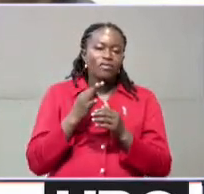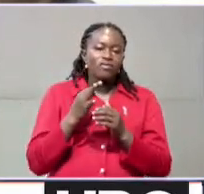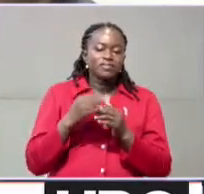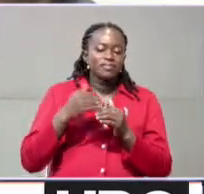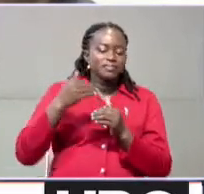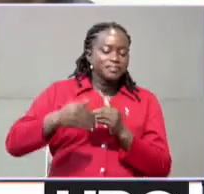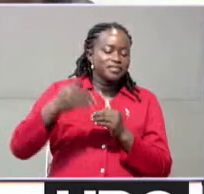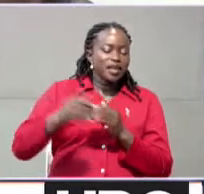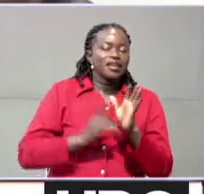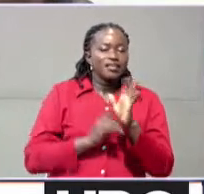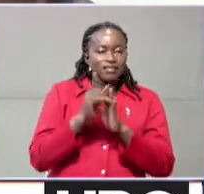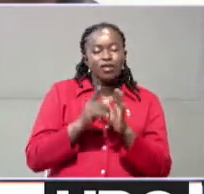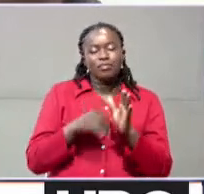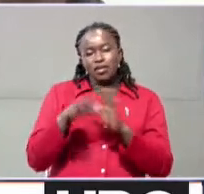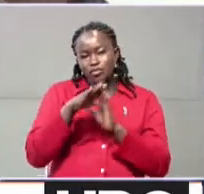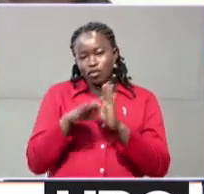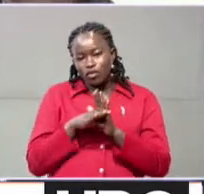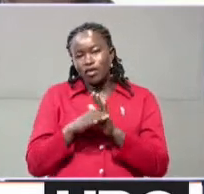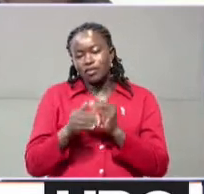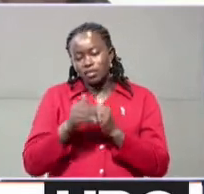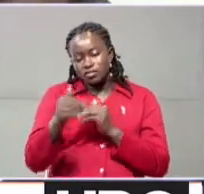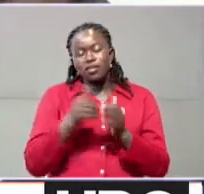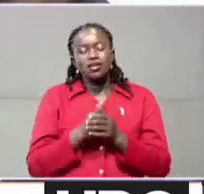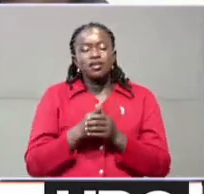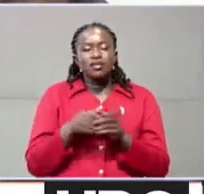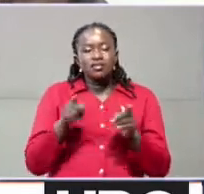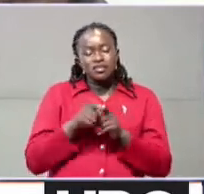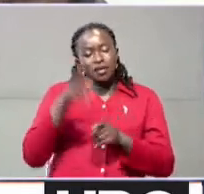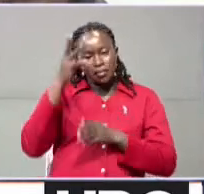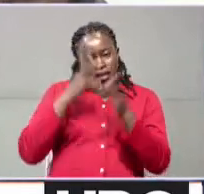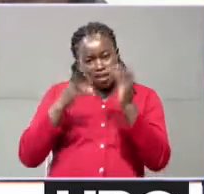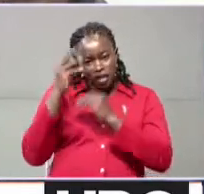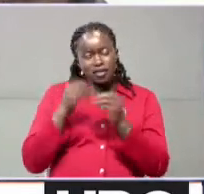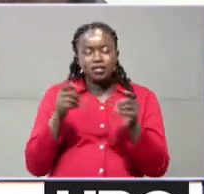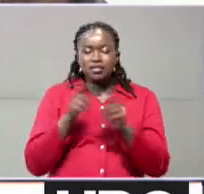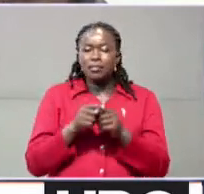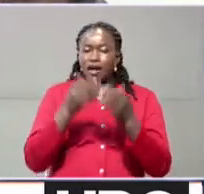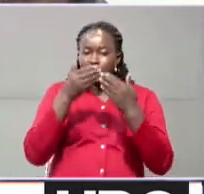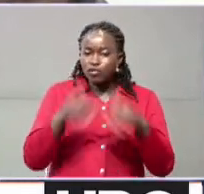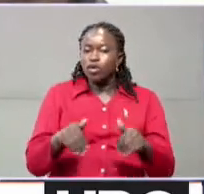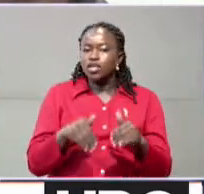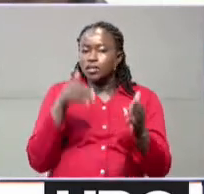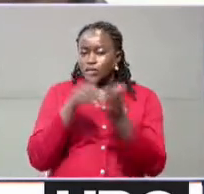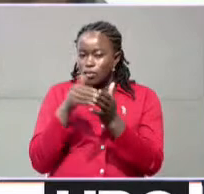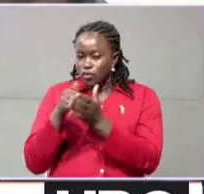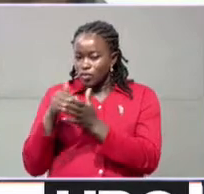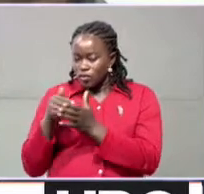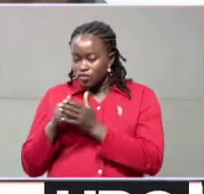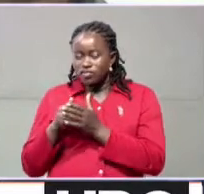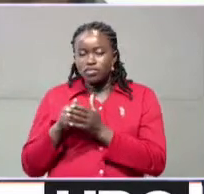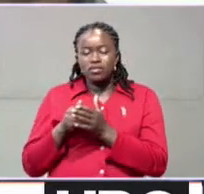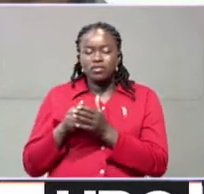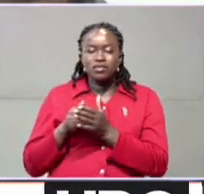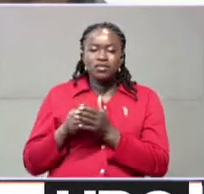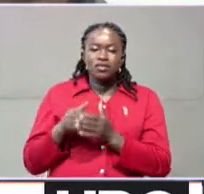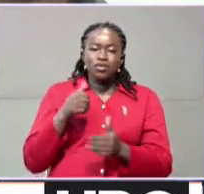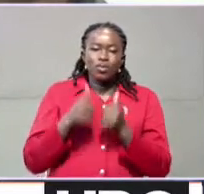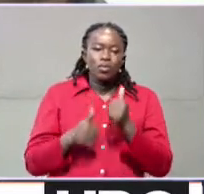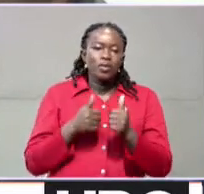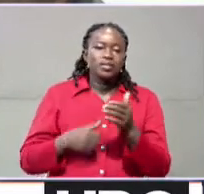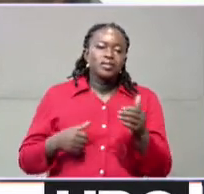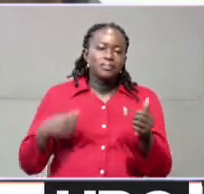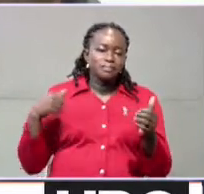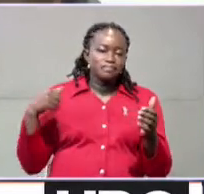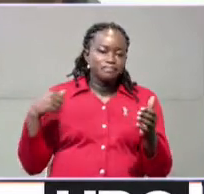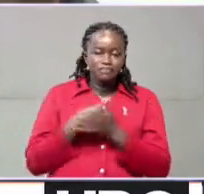interventions and they learning and avoiding the pitfalls that pledged those earlier